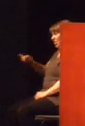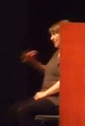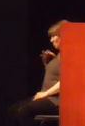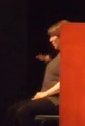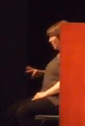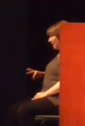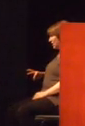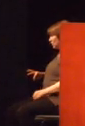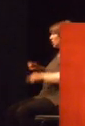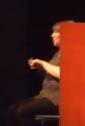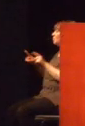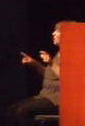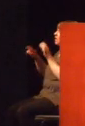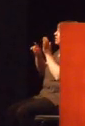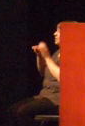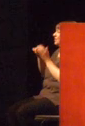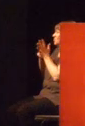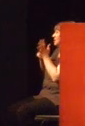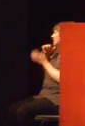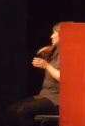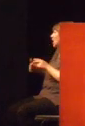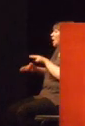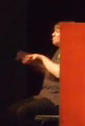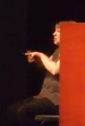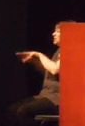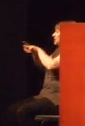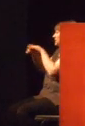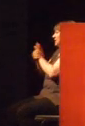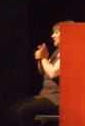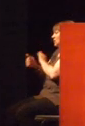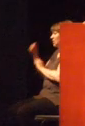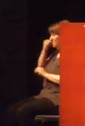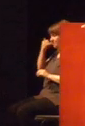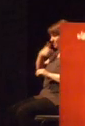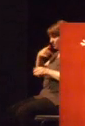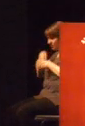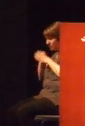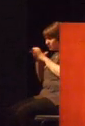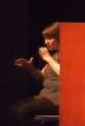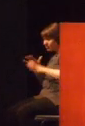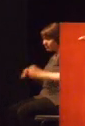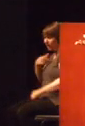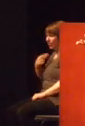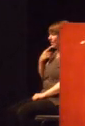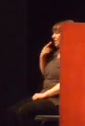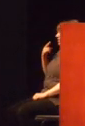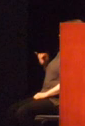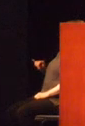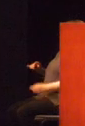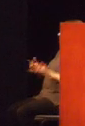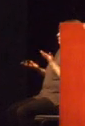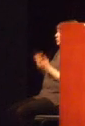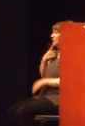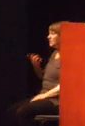but it also means I'm not building skills. So when I then am in a conversation about race and racism, I feel like, oh, what do I say? I don't know how to do this. I'm